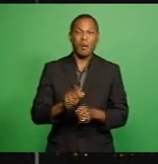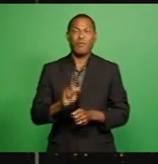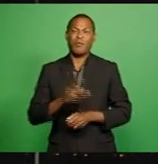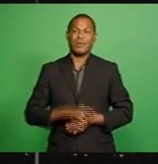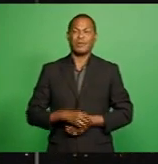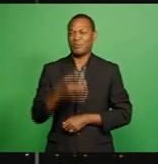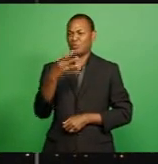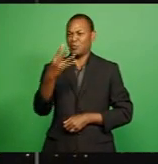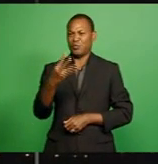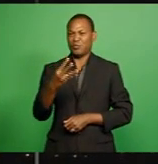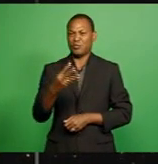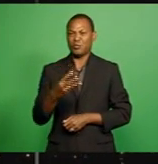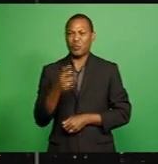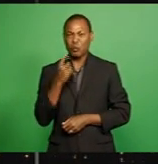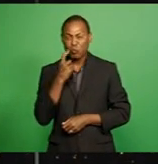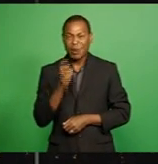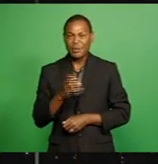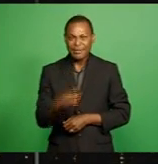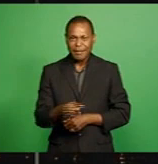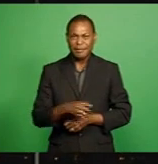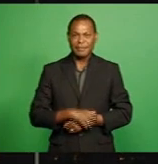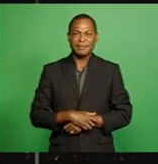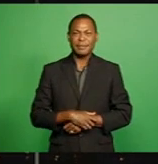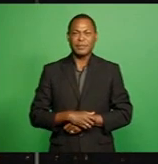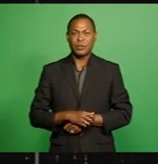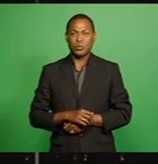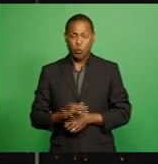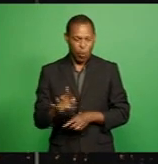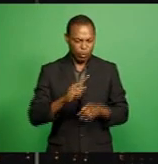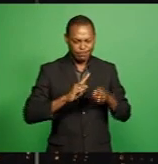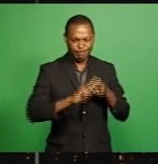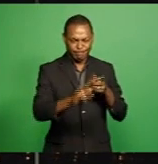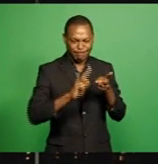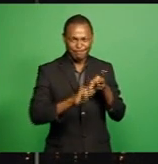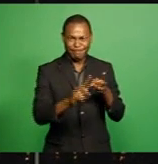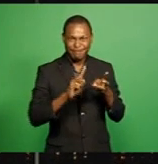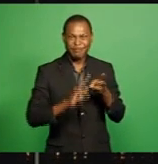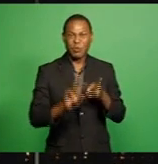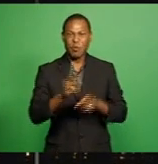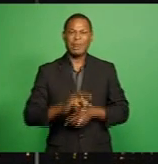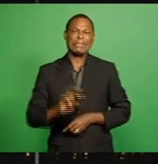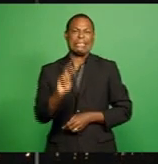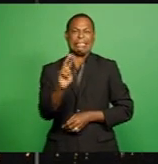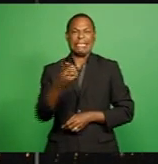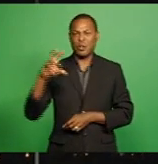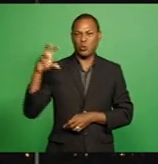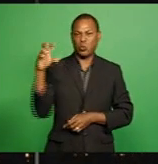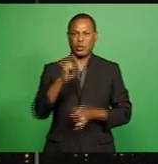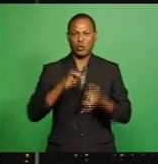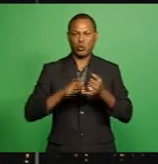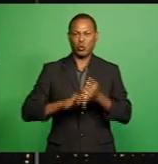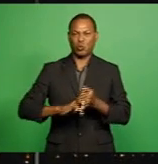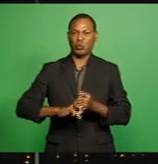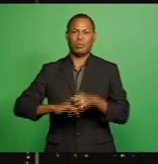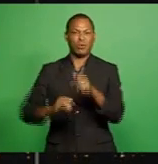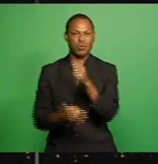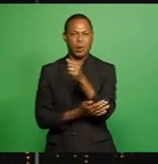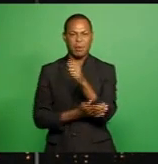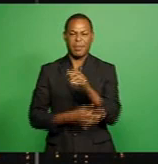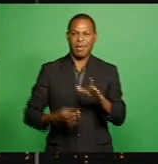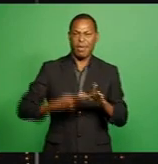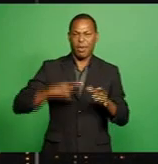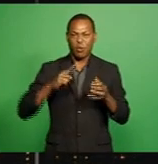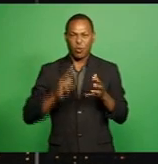tries. In Australia, Serupapeli Uru and the Reds recorded their second win in Super Rugby AU against